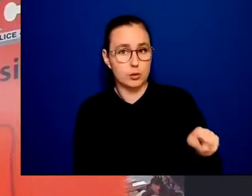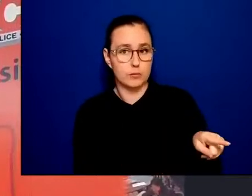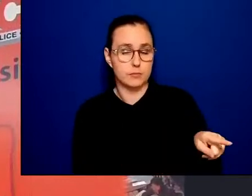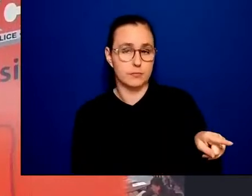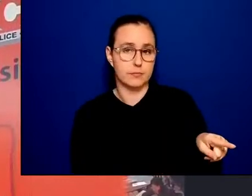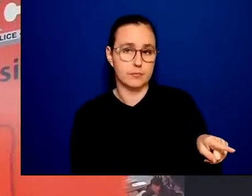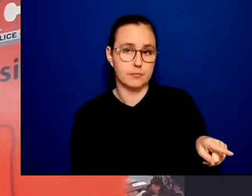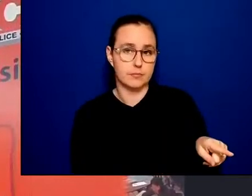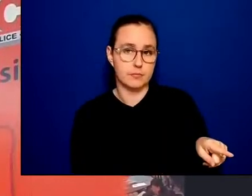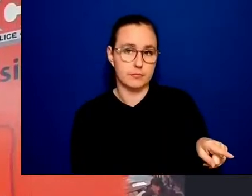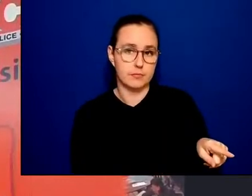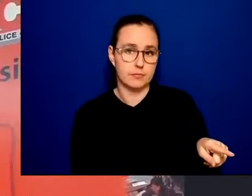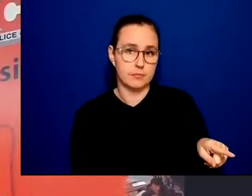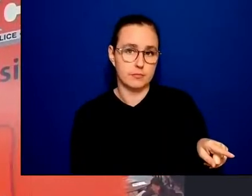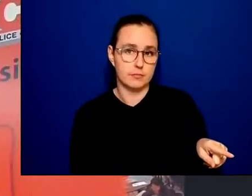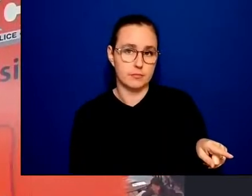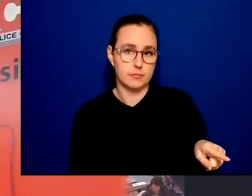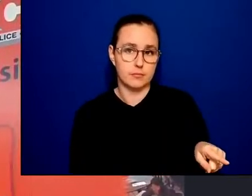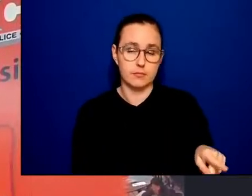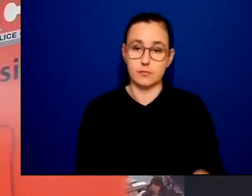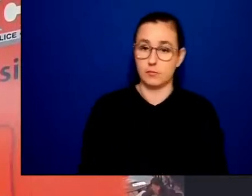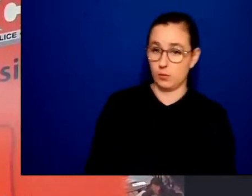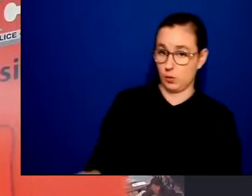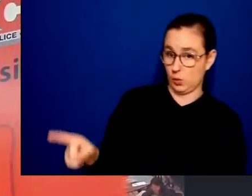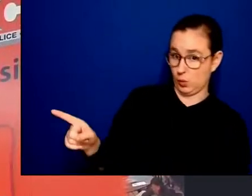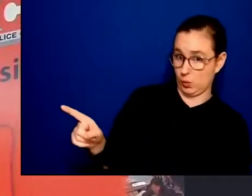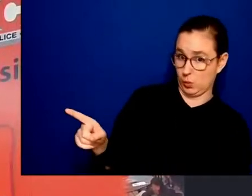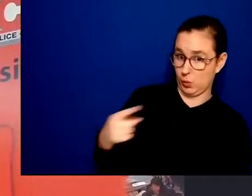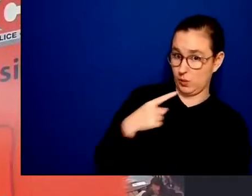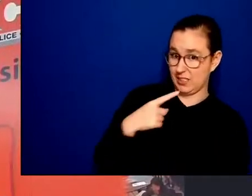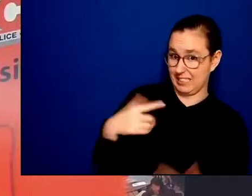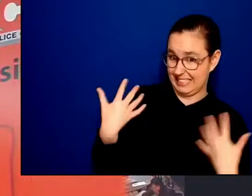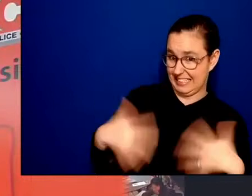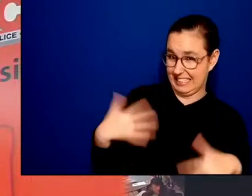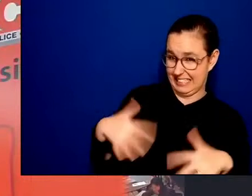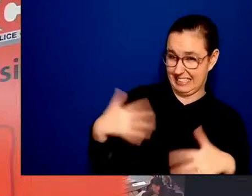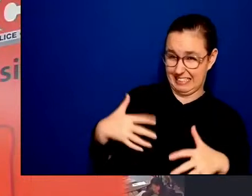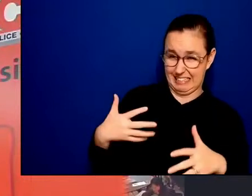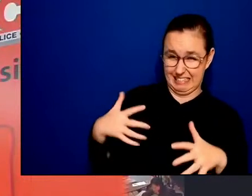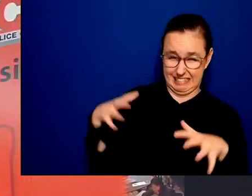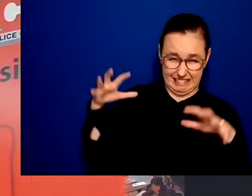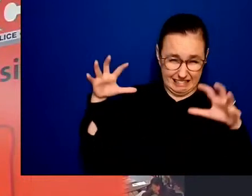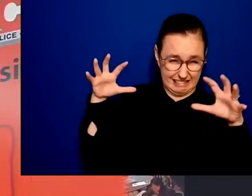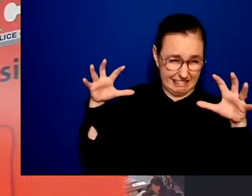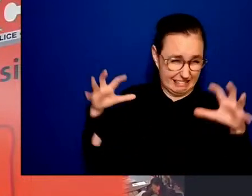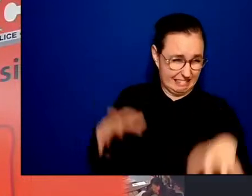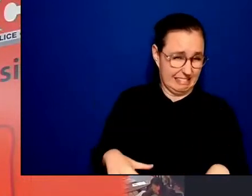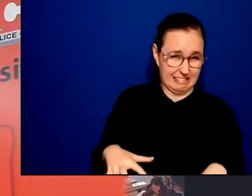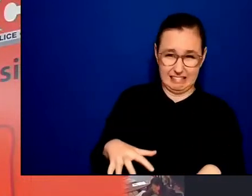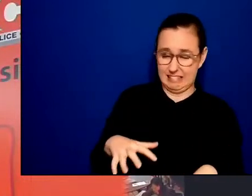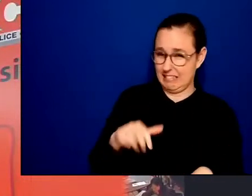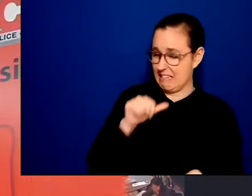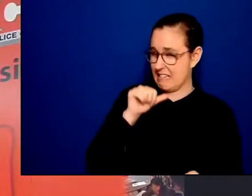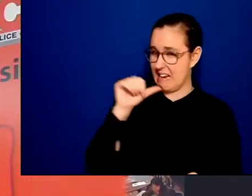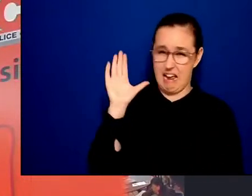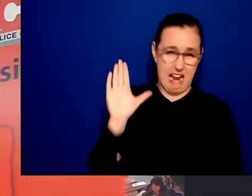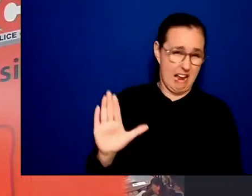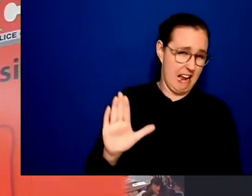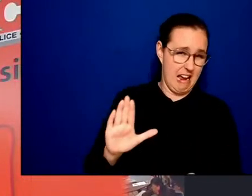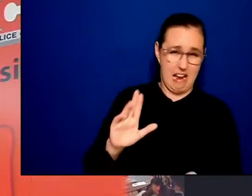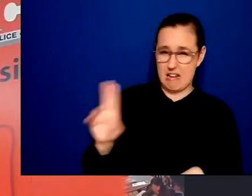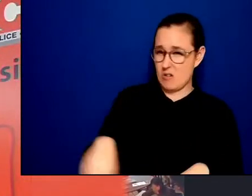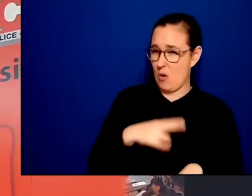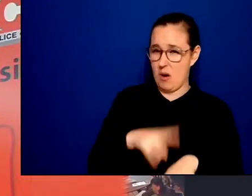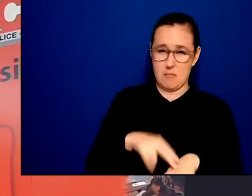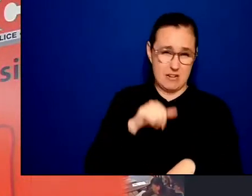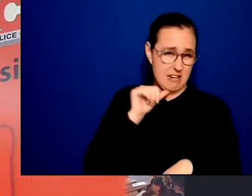as an absolutely unprecedented torrential deluge like we've never seen before. Will you name this event as